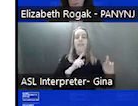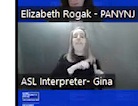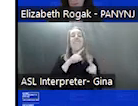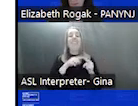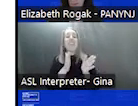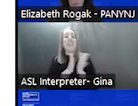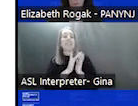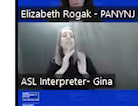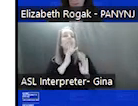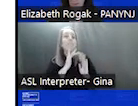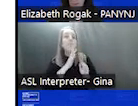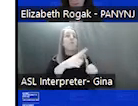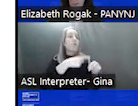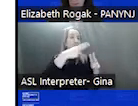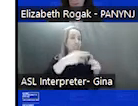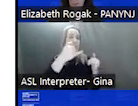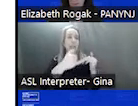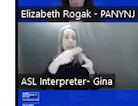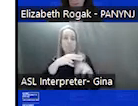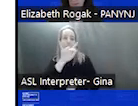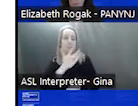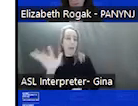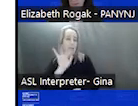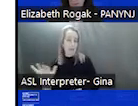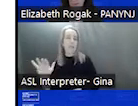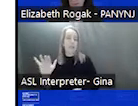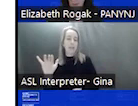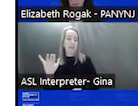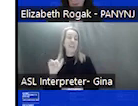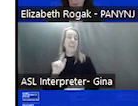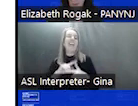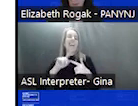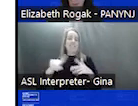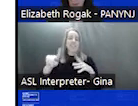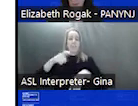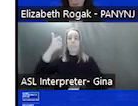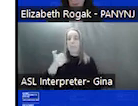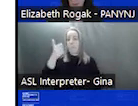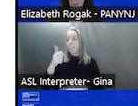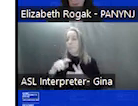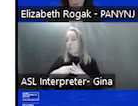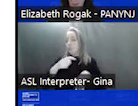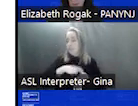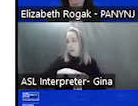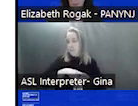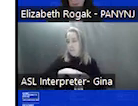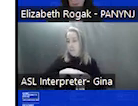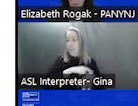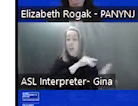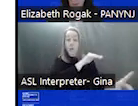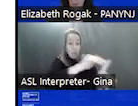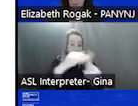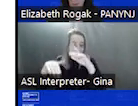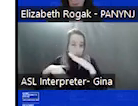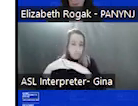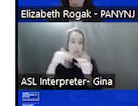record. After that, I will begin to time your statement. As a reminder, we'll be limiting comments to 3 minutes, and I will let you know when you have 30